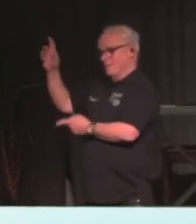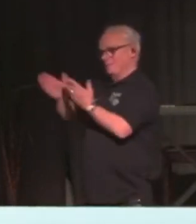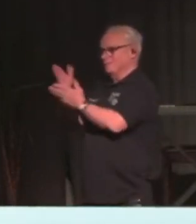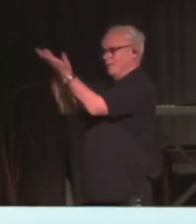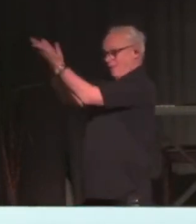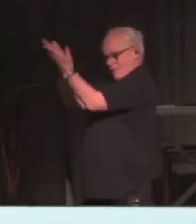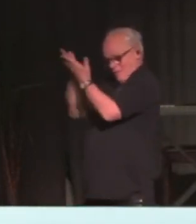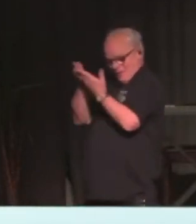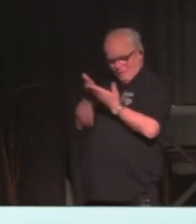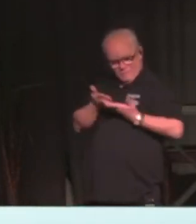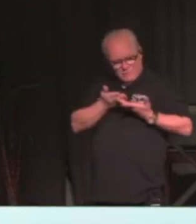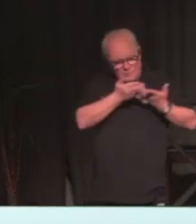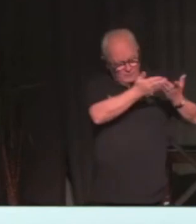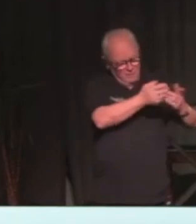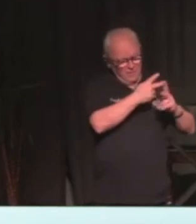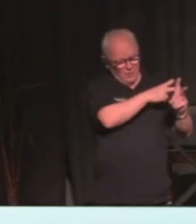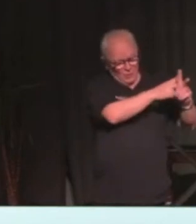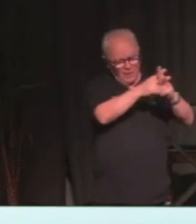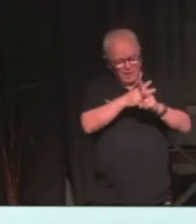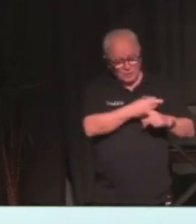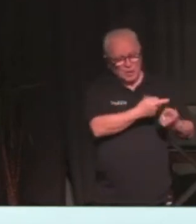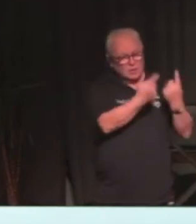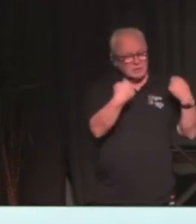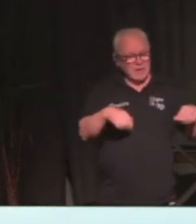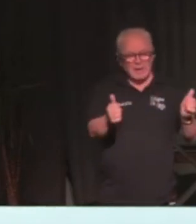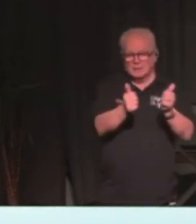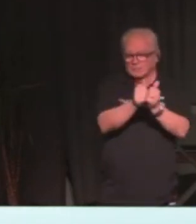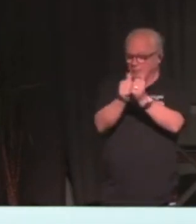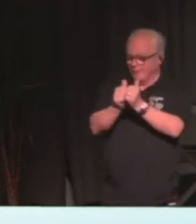us to look after us. Amen.